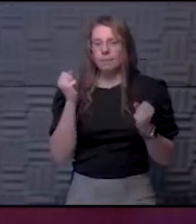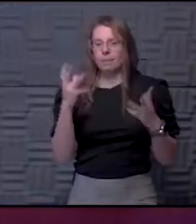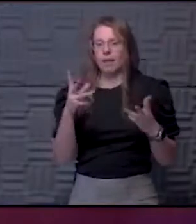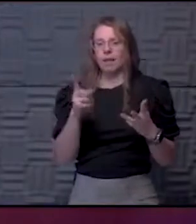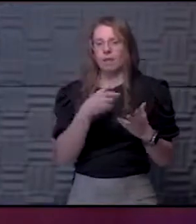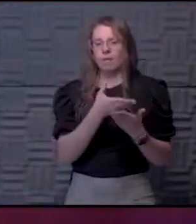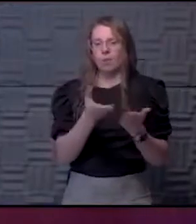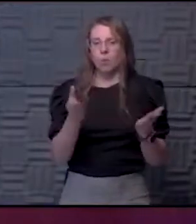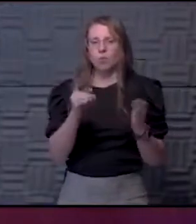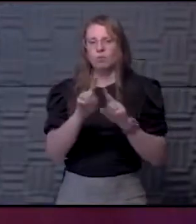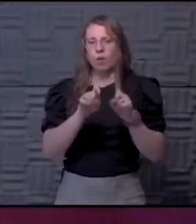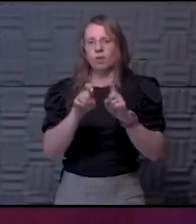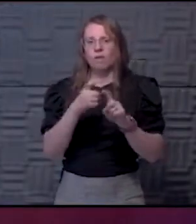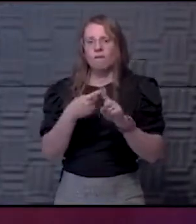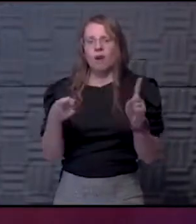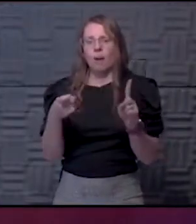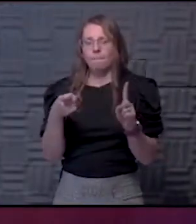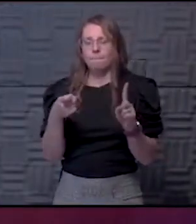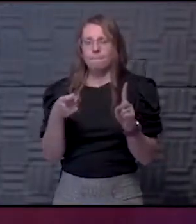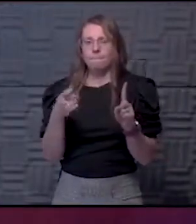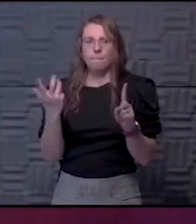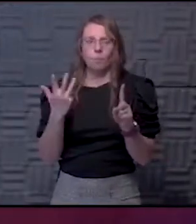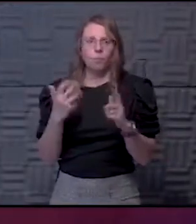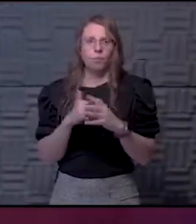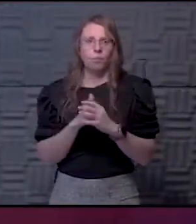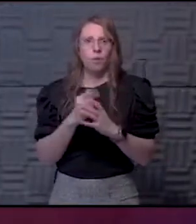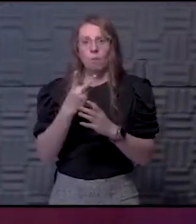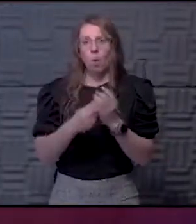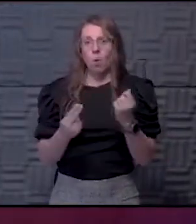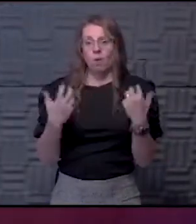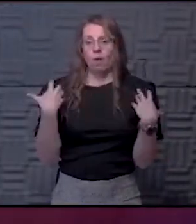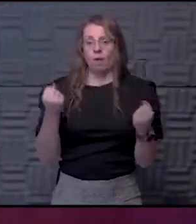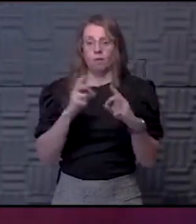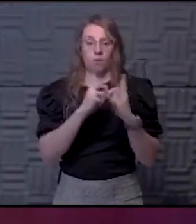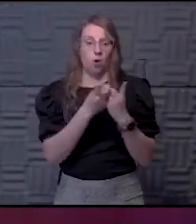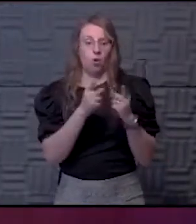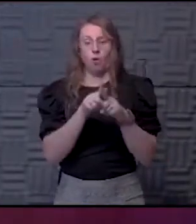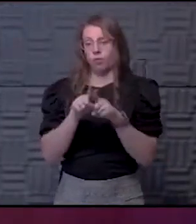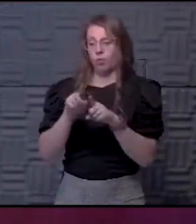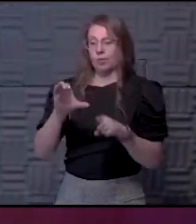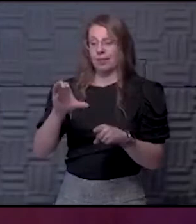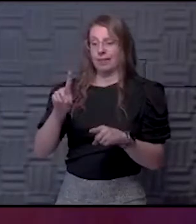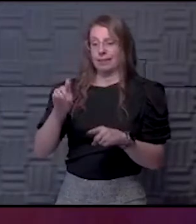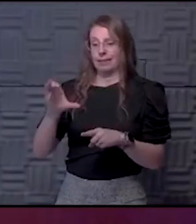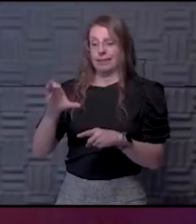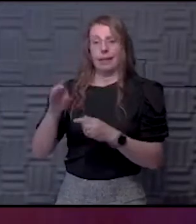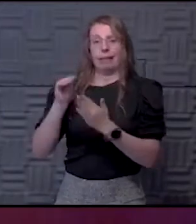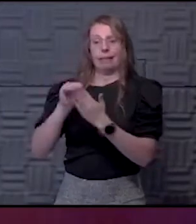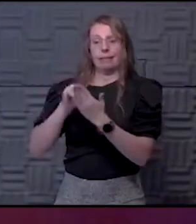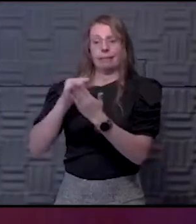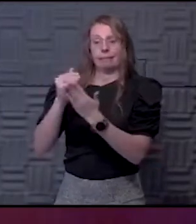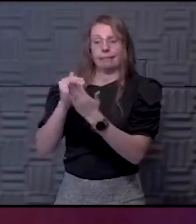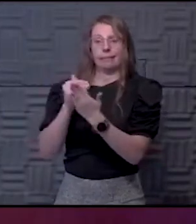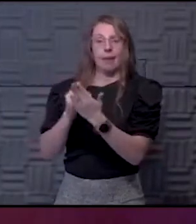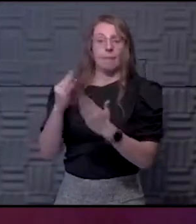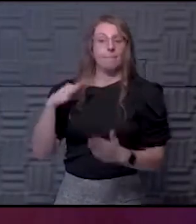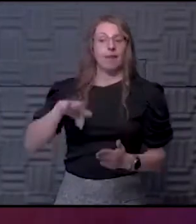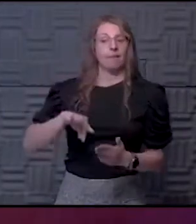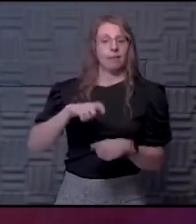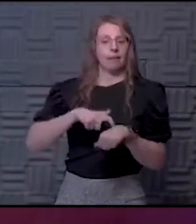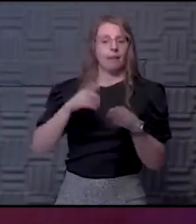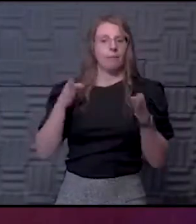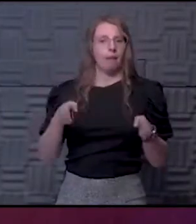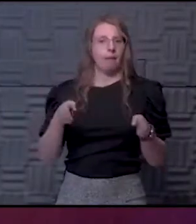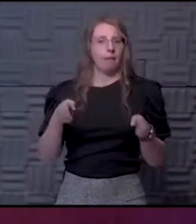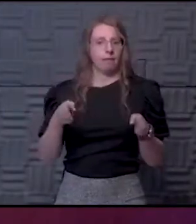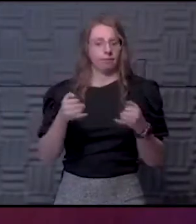come from the fact that both health departments and the CDC have listed the sort of benefit timeline, if